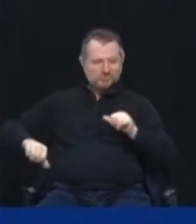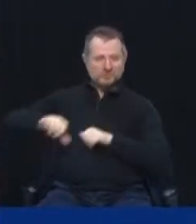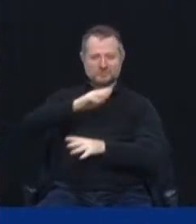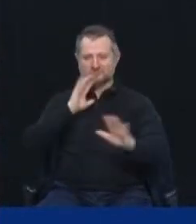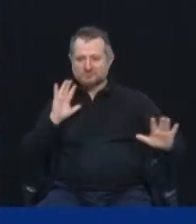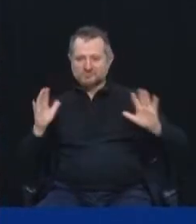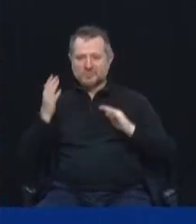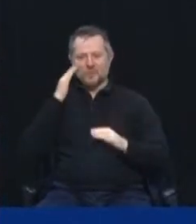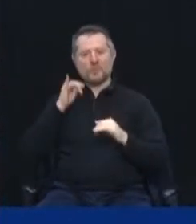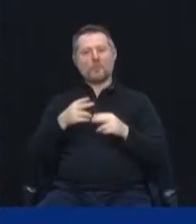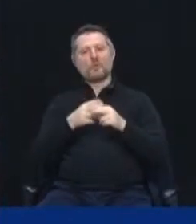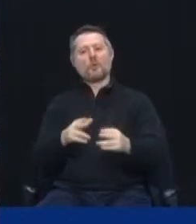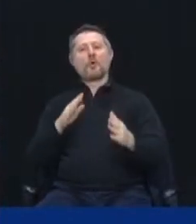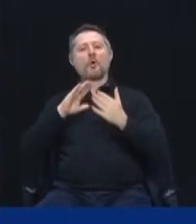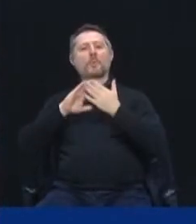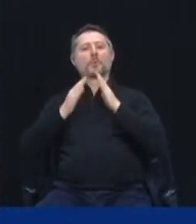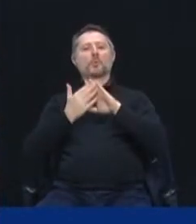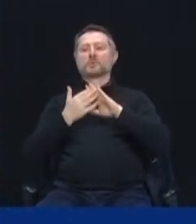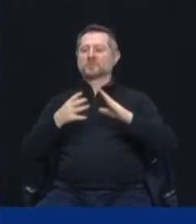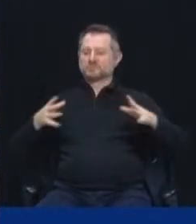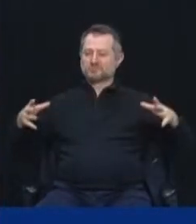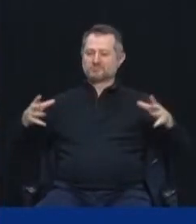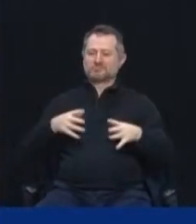community. That's the connection.